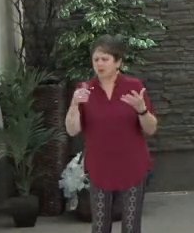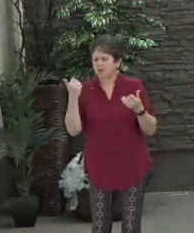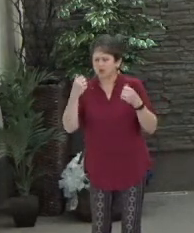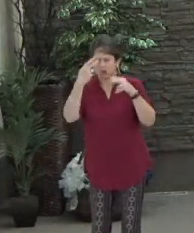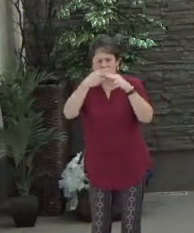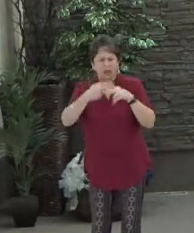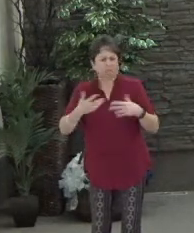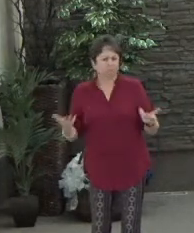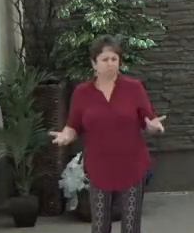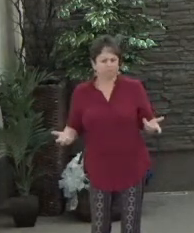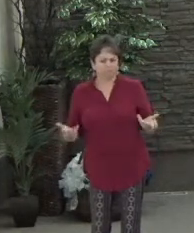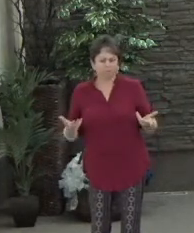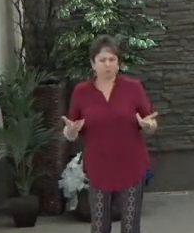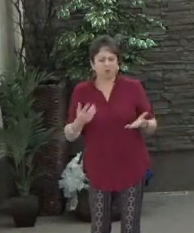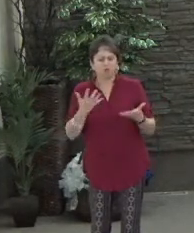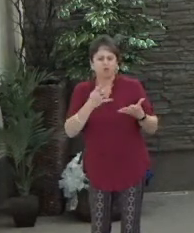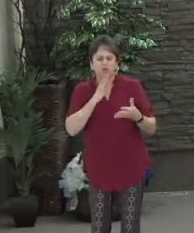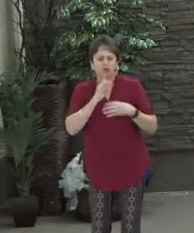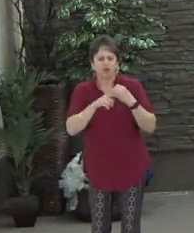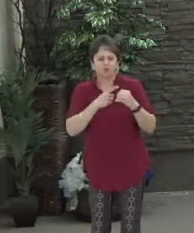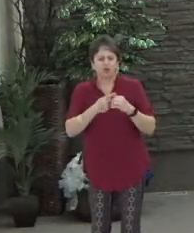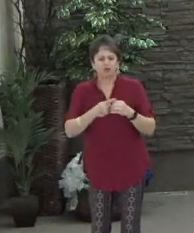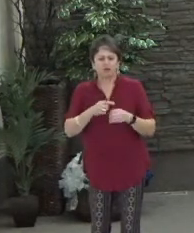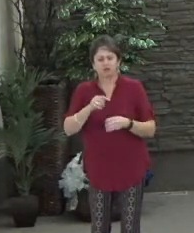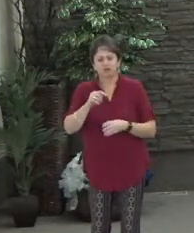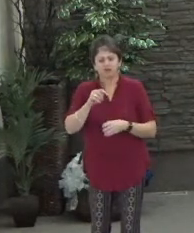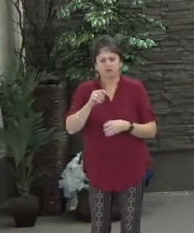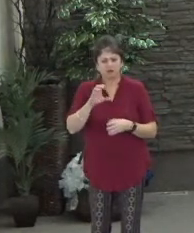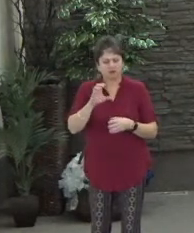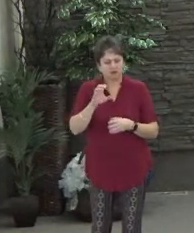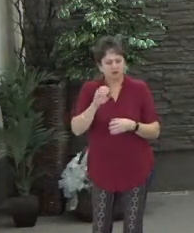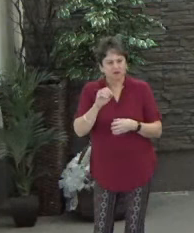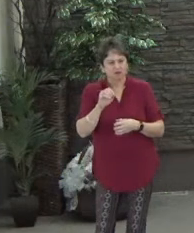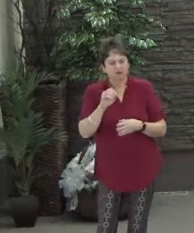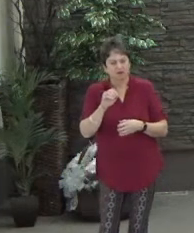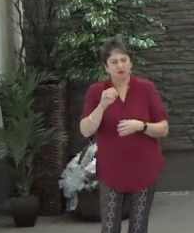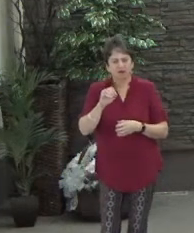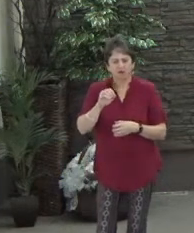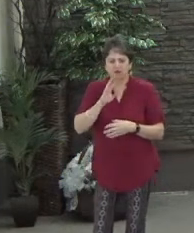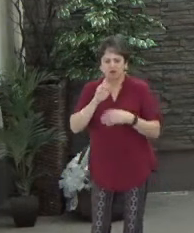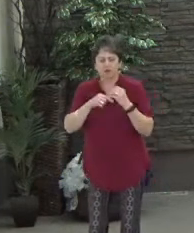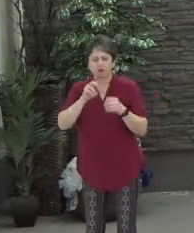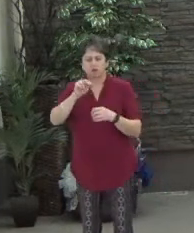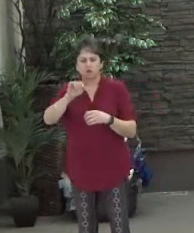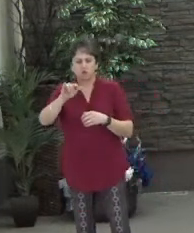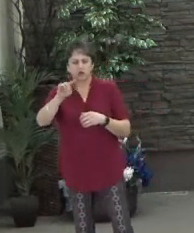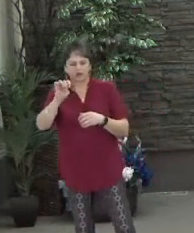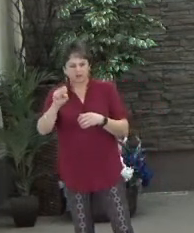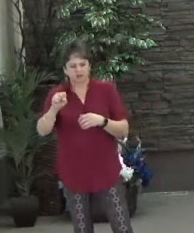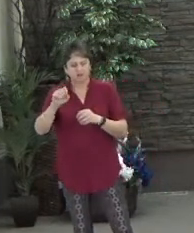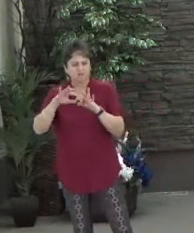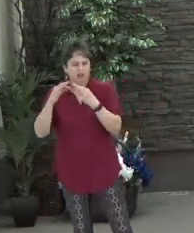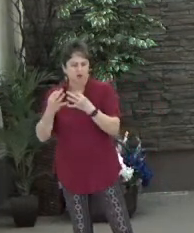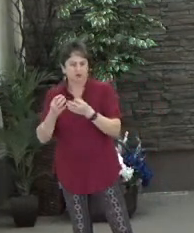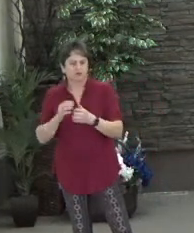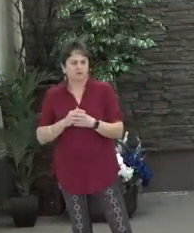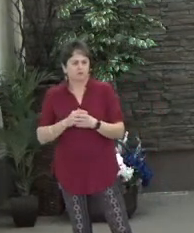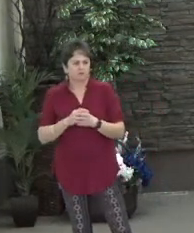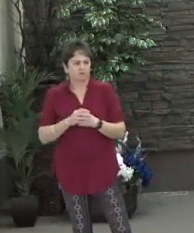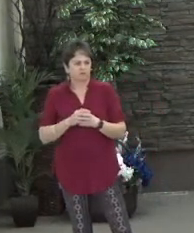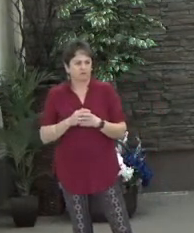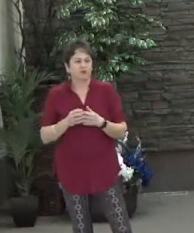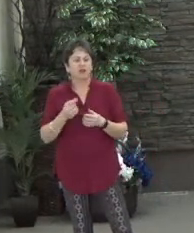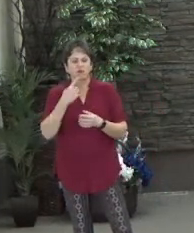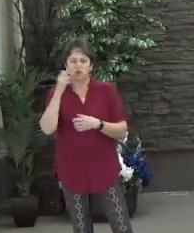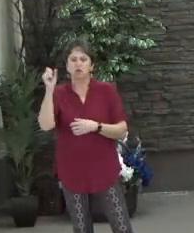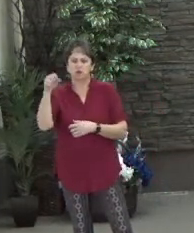we go through? What if we talked about the Knutsons? What if we talked about the Noyes family? Many of you